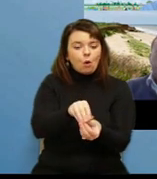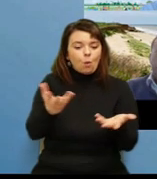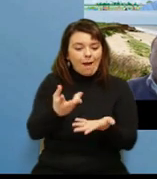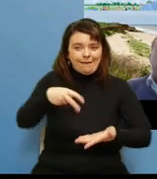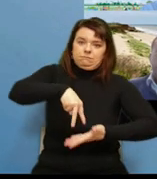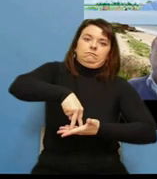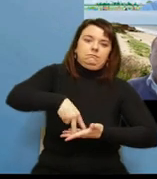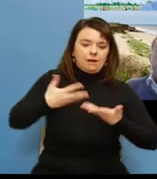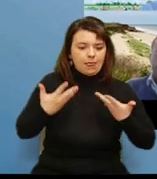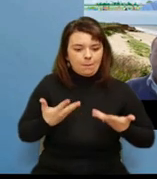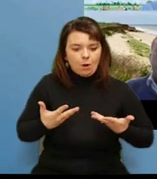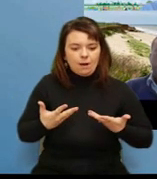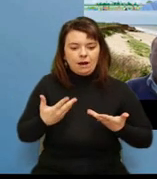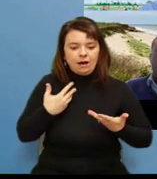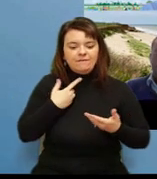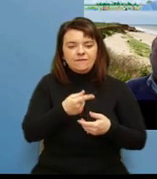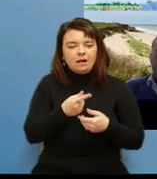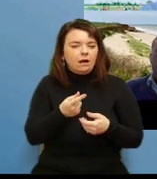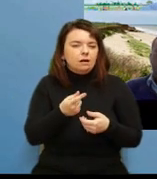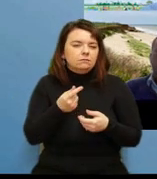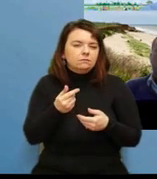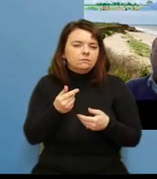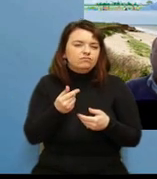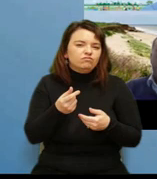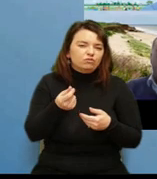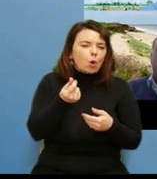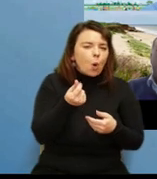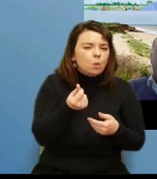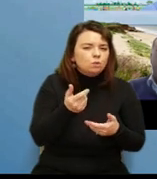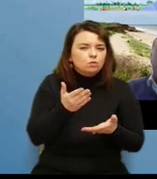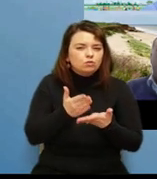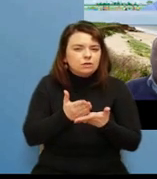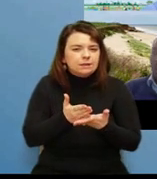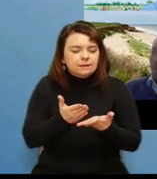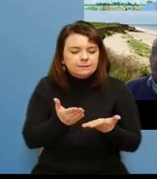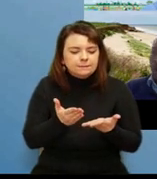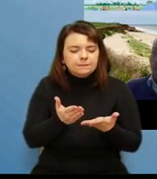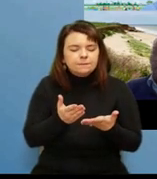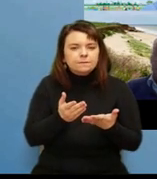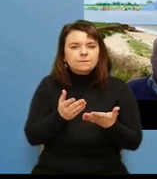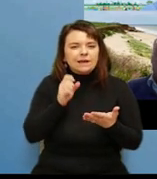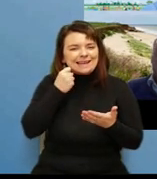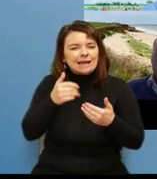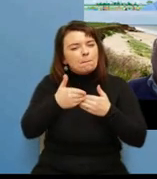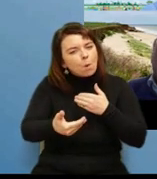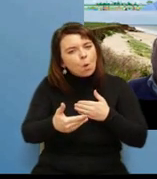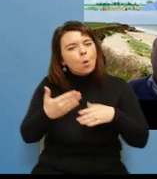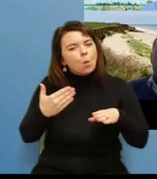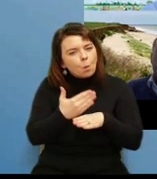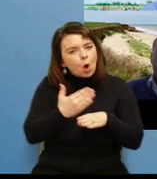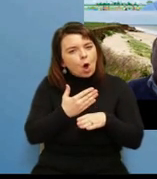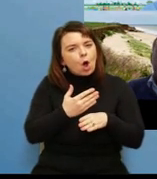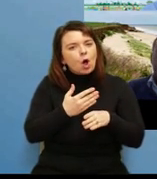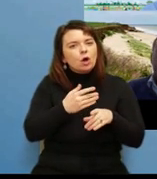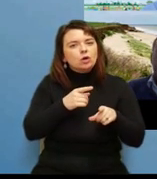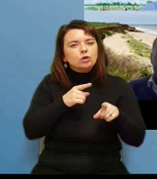I think it's going to be pretty much a close call on the overall position, with some more work to do to bring other